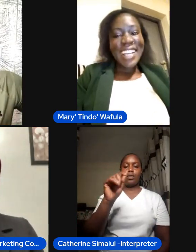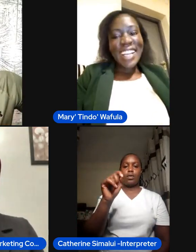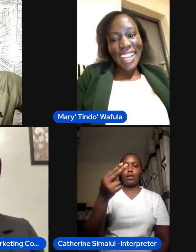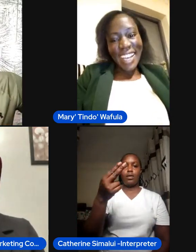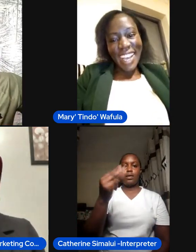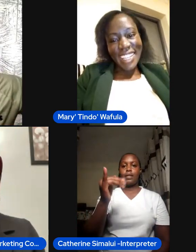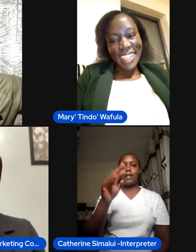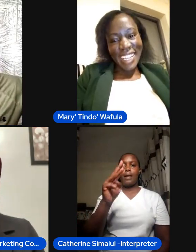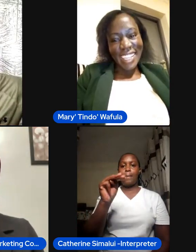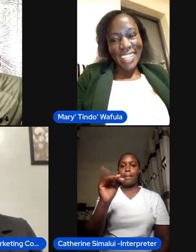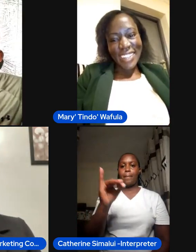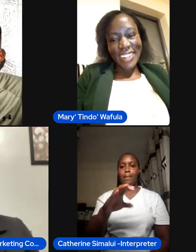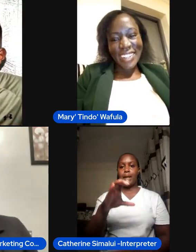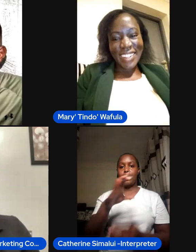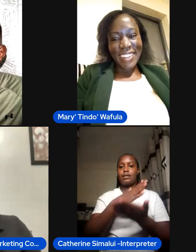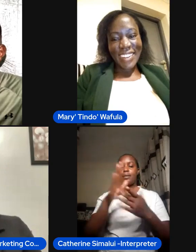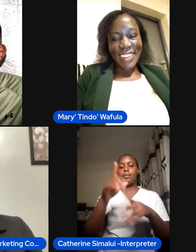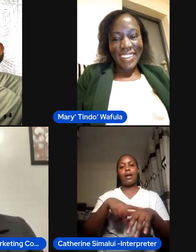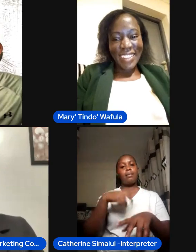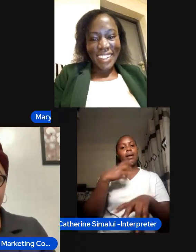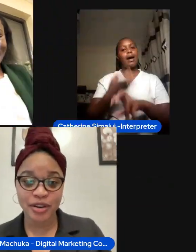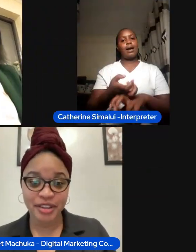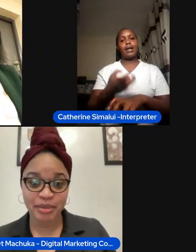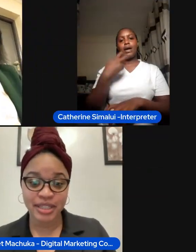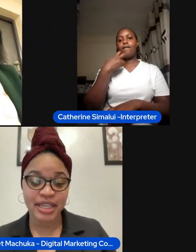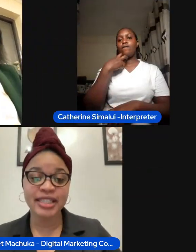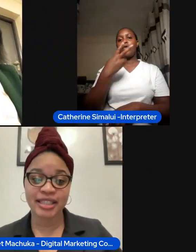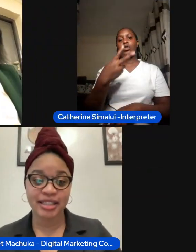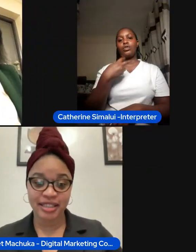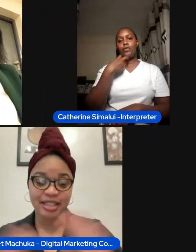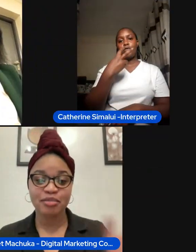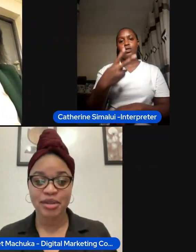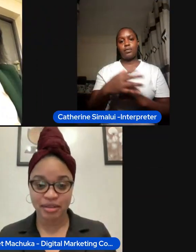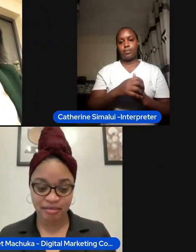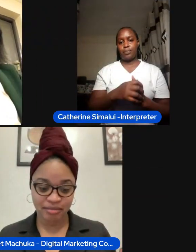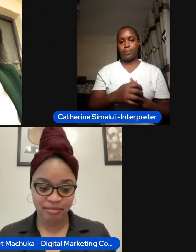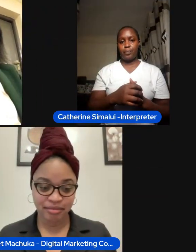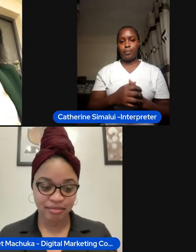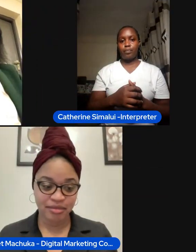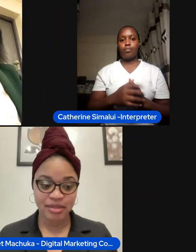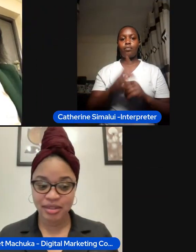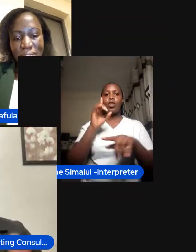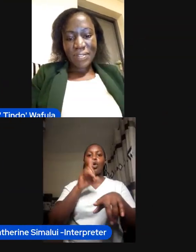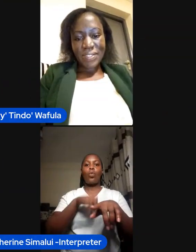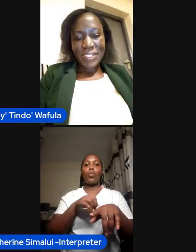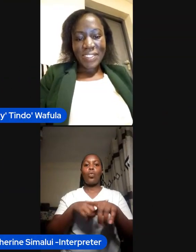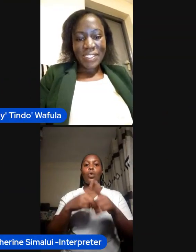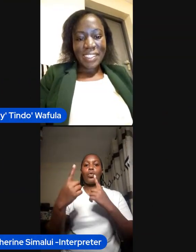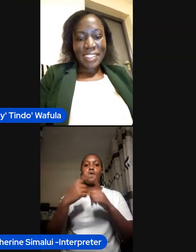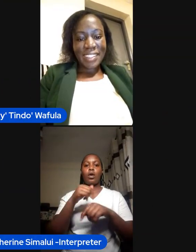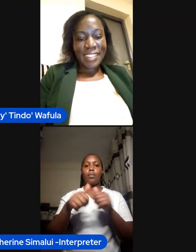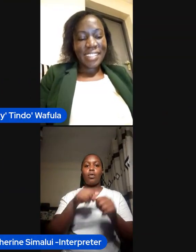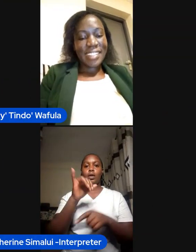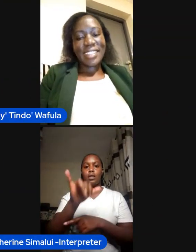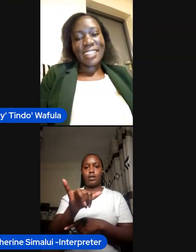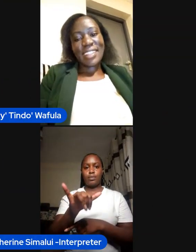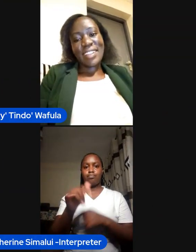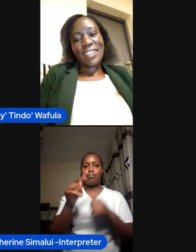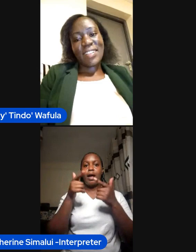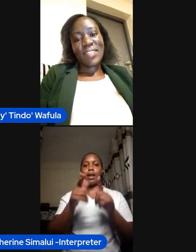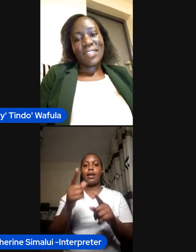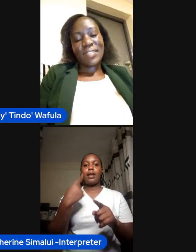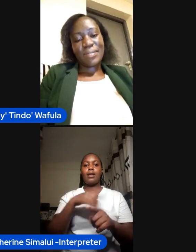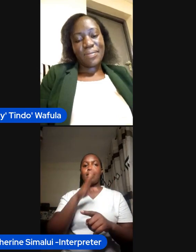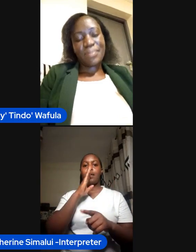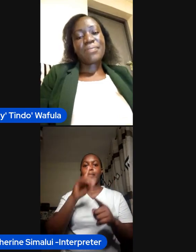when it comes Yeah. to when it comes to the algorithms, let's just be open and say it's